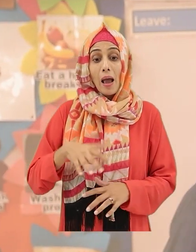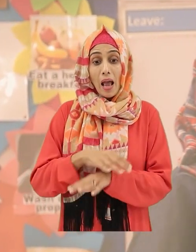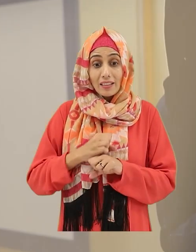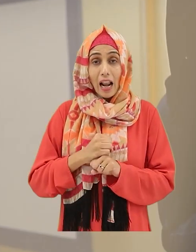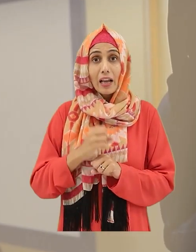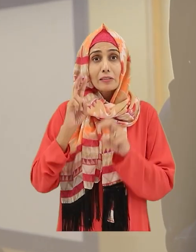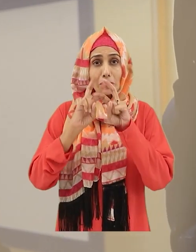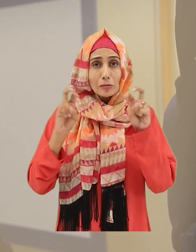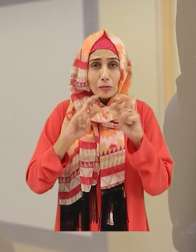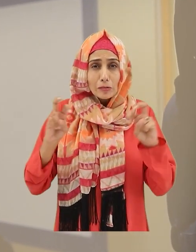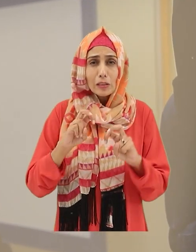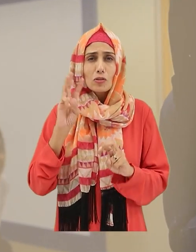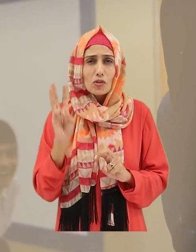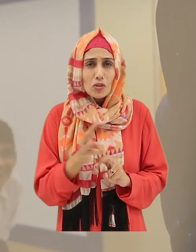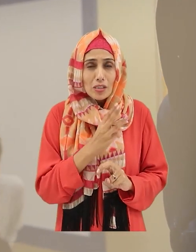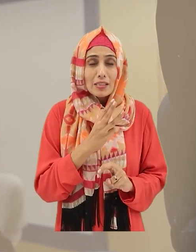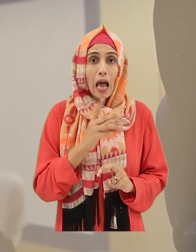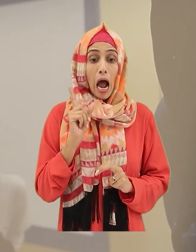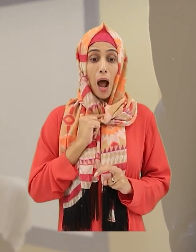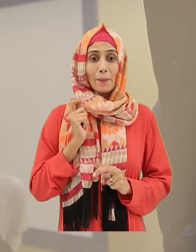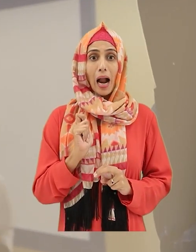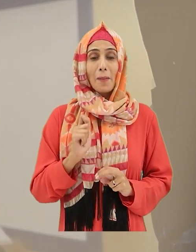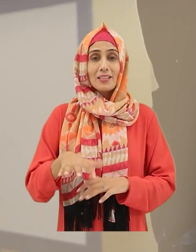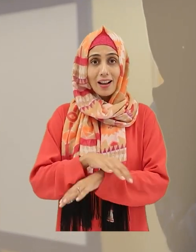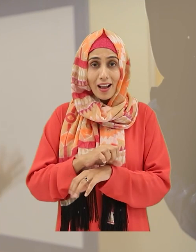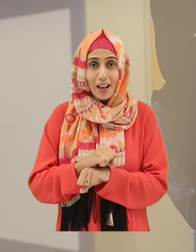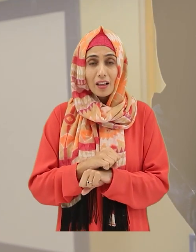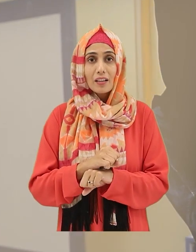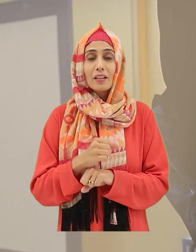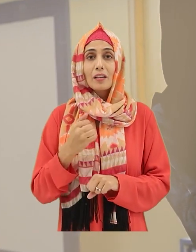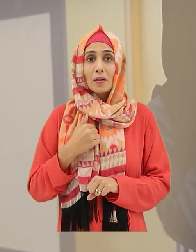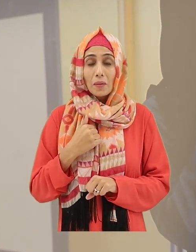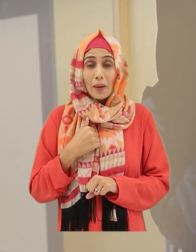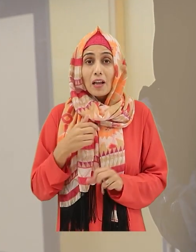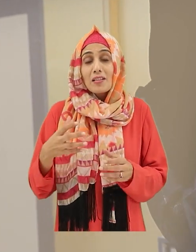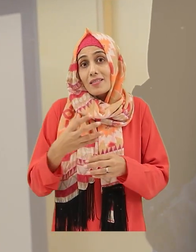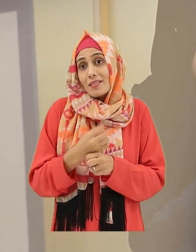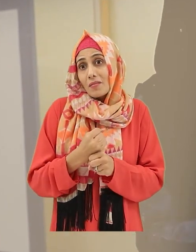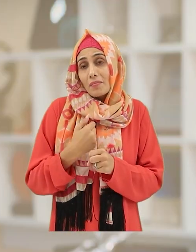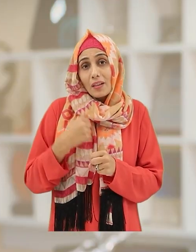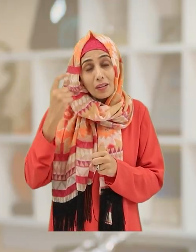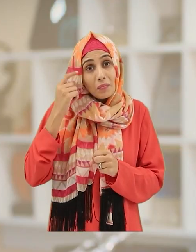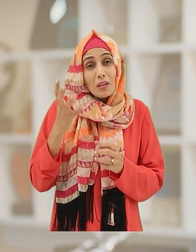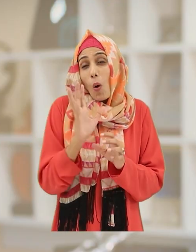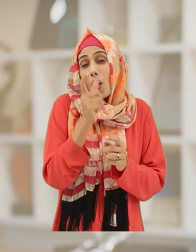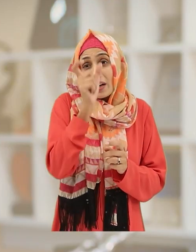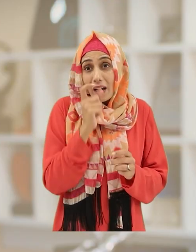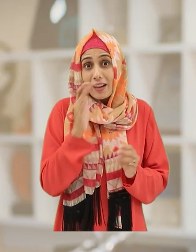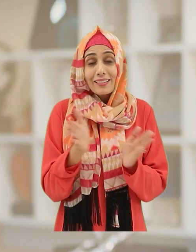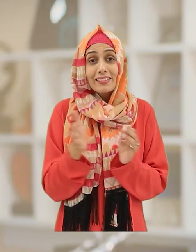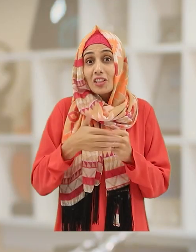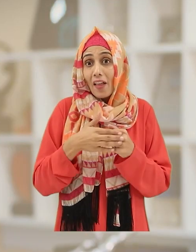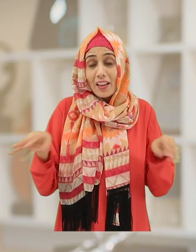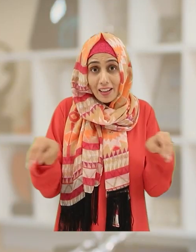creative and explore their gifts and talents. And so we have very little attrition, hardly any turnover unless someone gets married and their